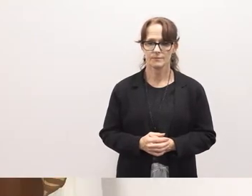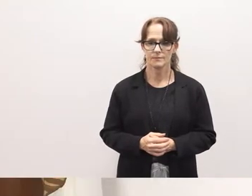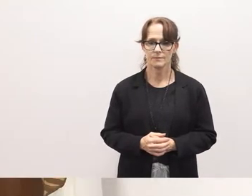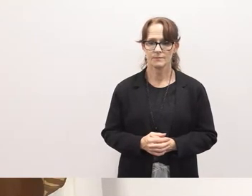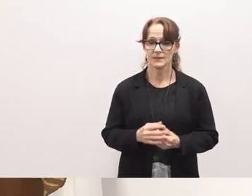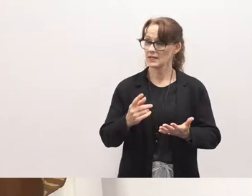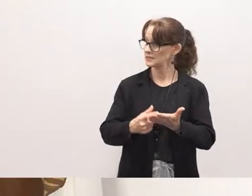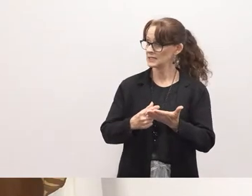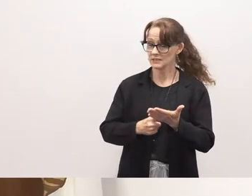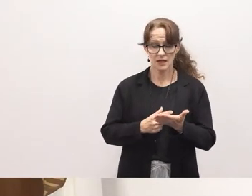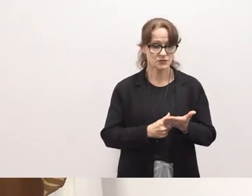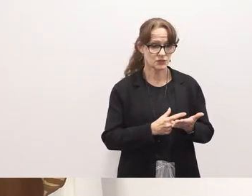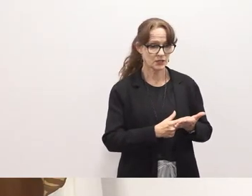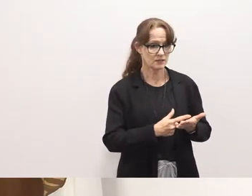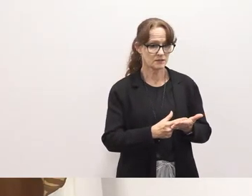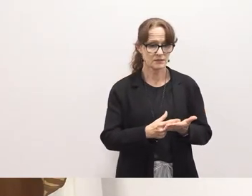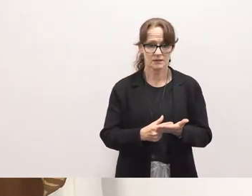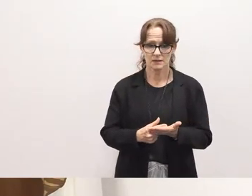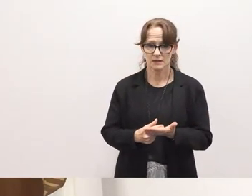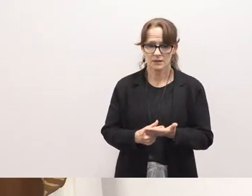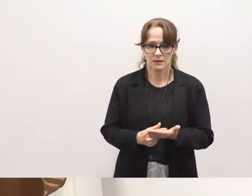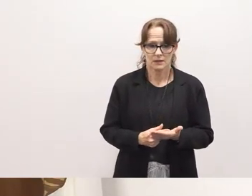Any discussion?